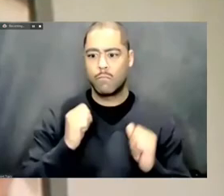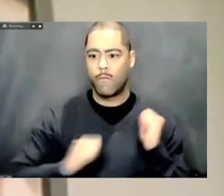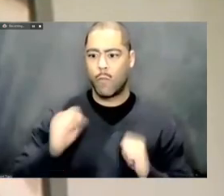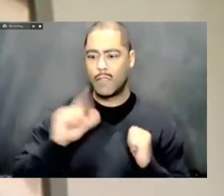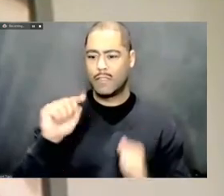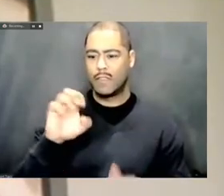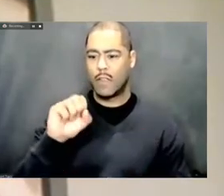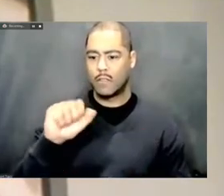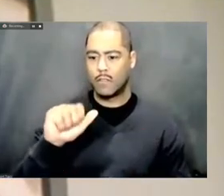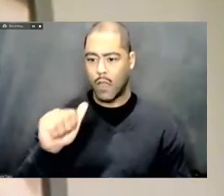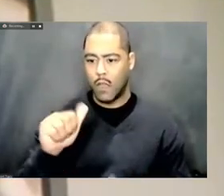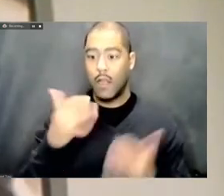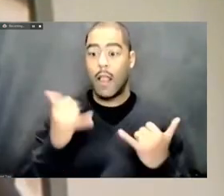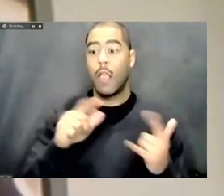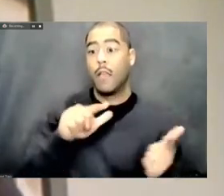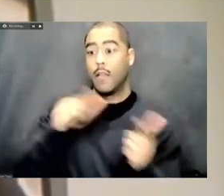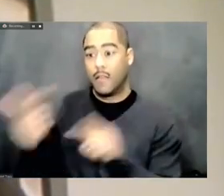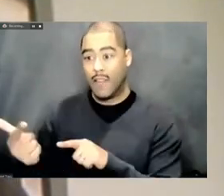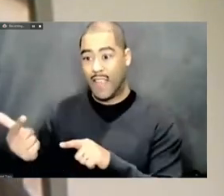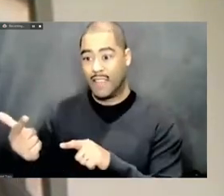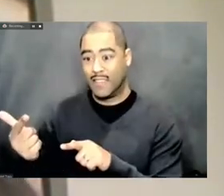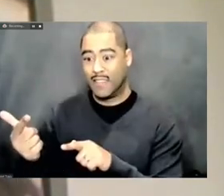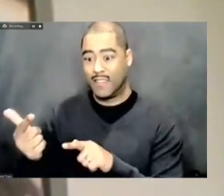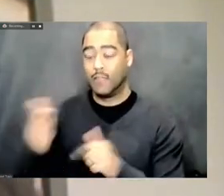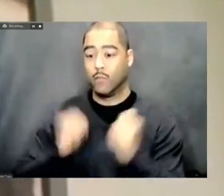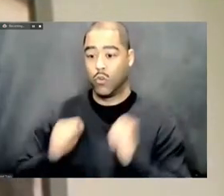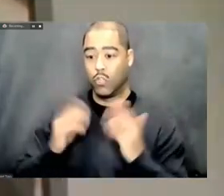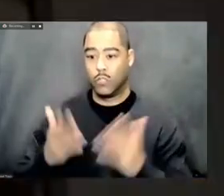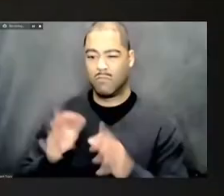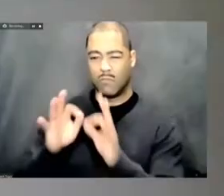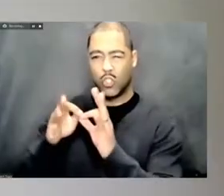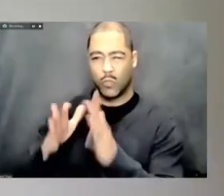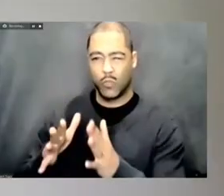contestant, Kyla Nano. By